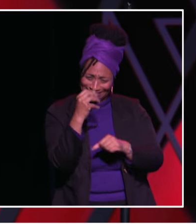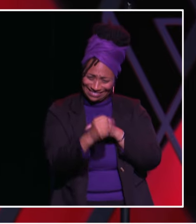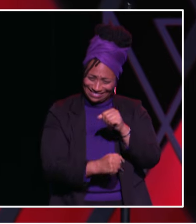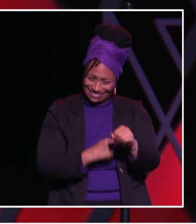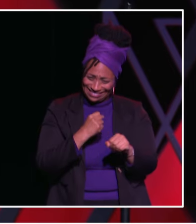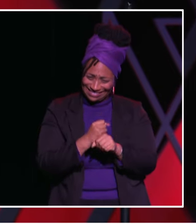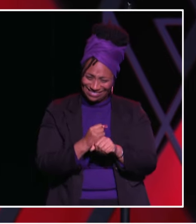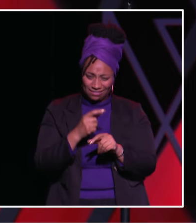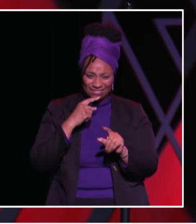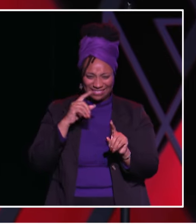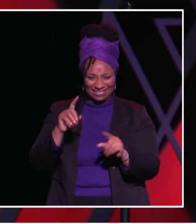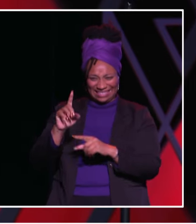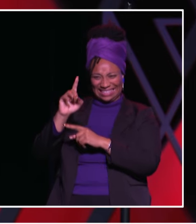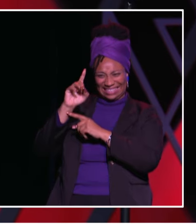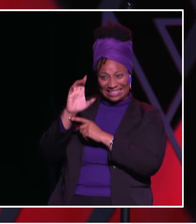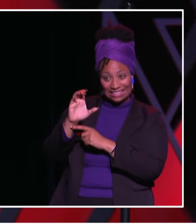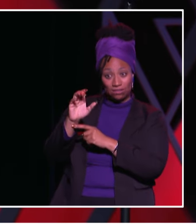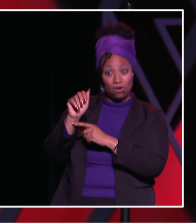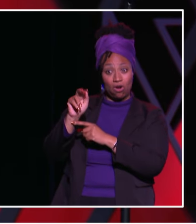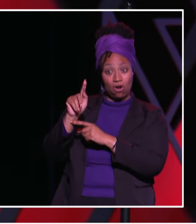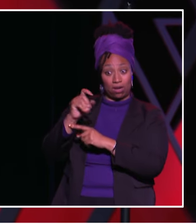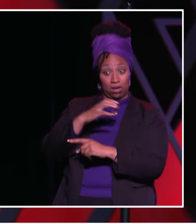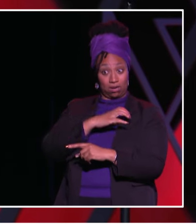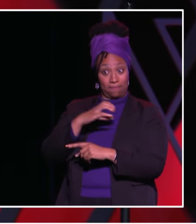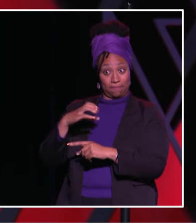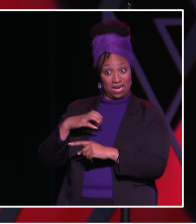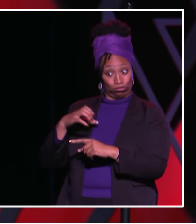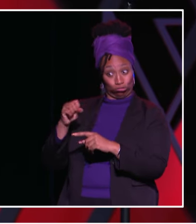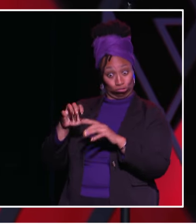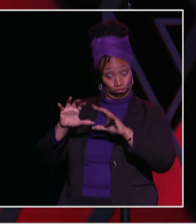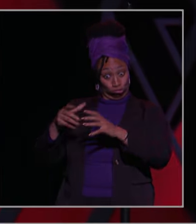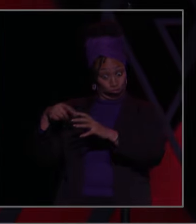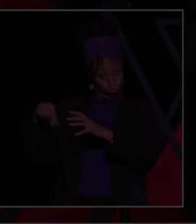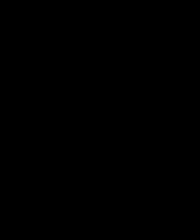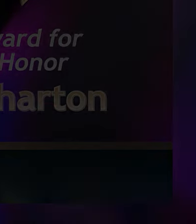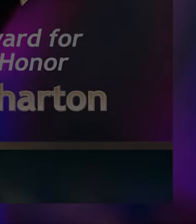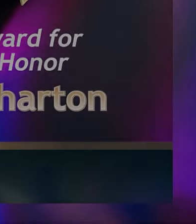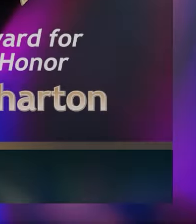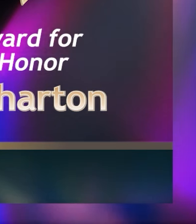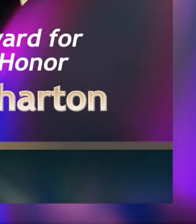will join me in welcoming Gretchen to the stage.